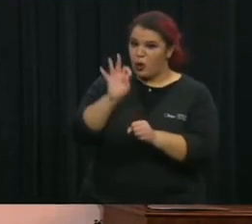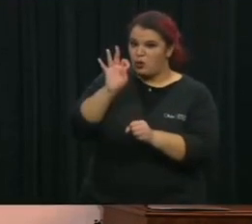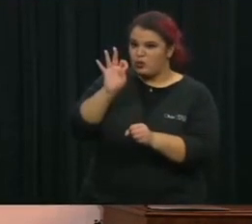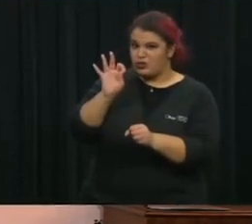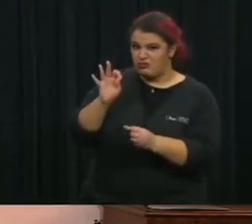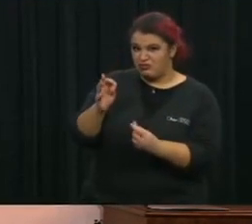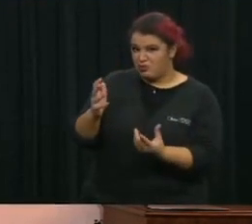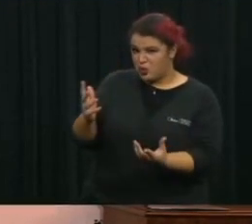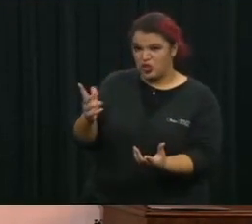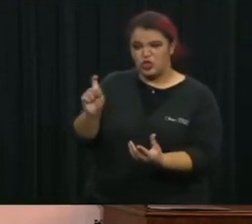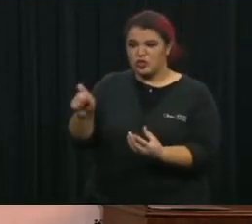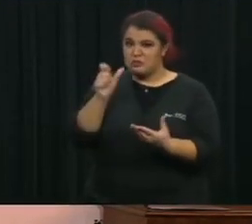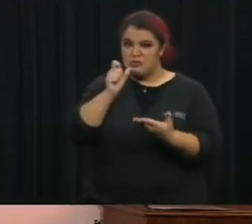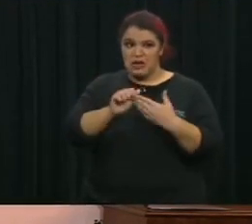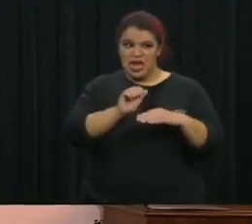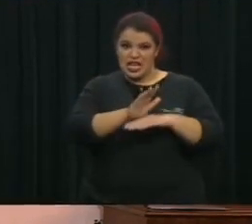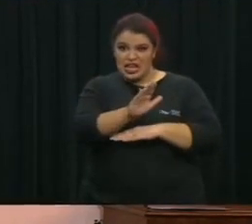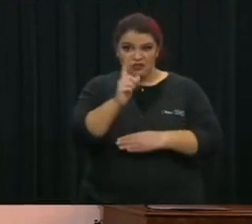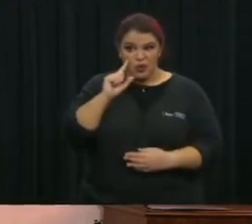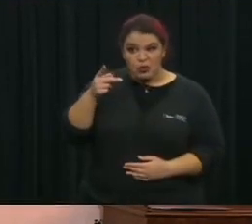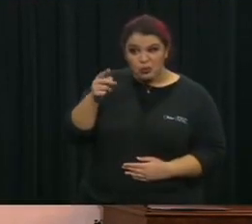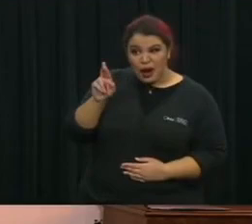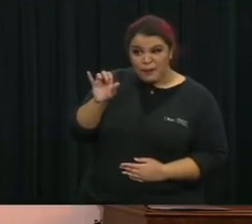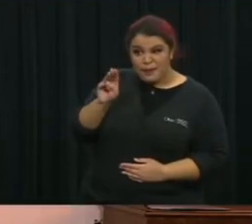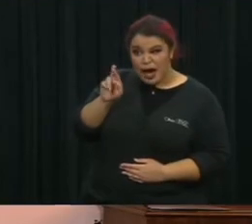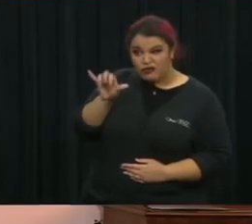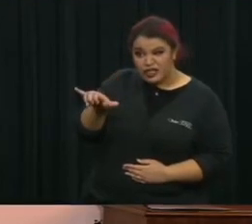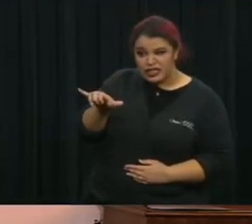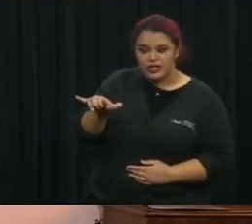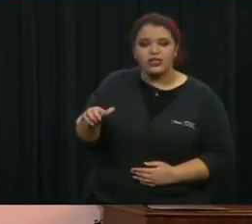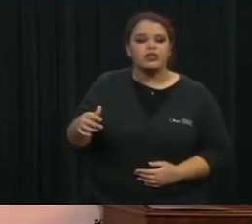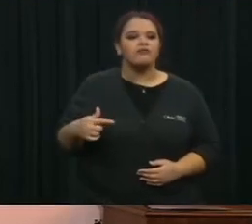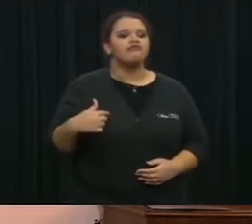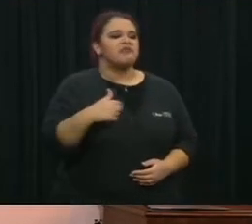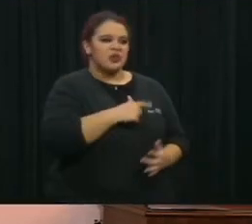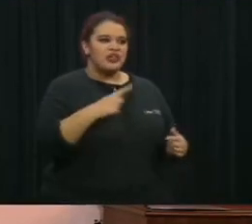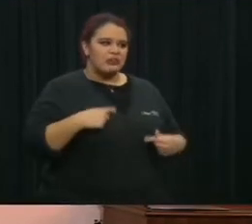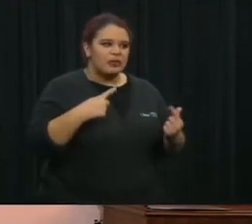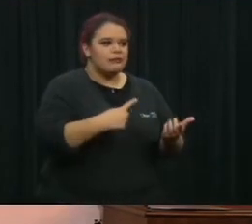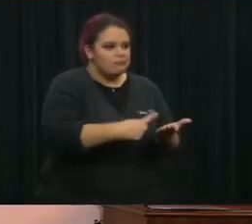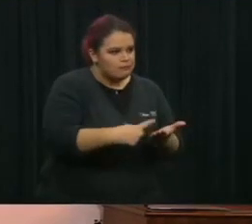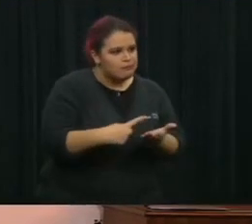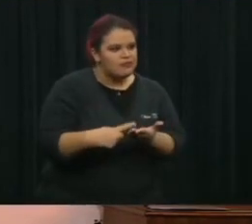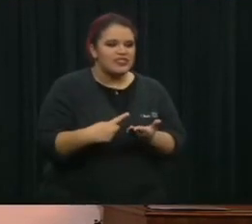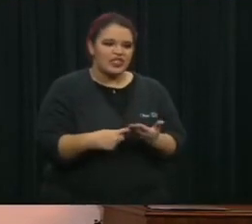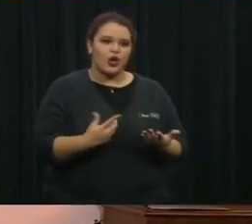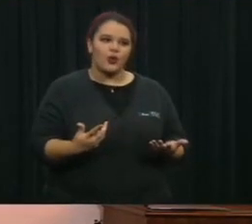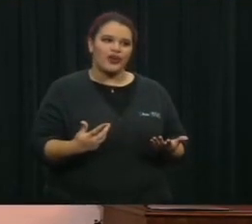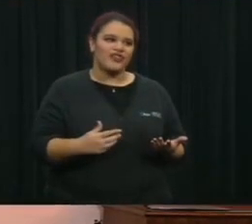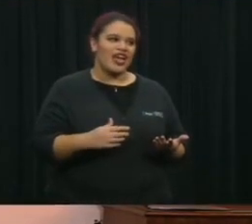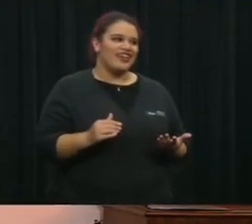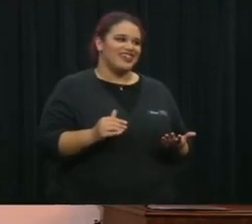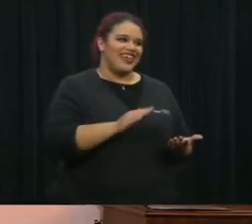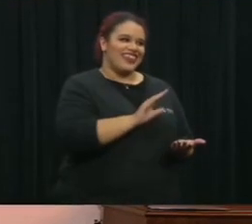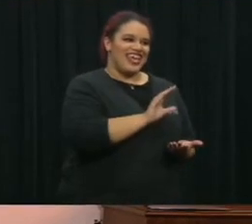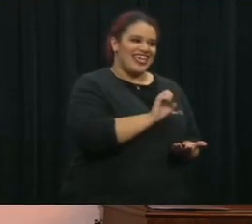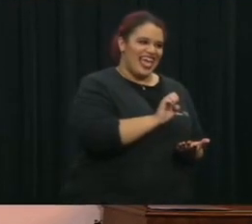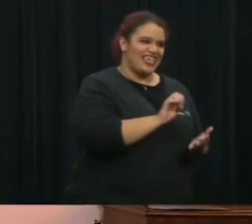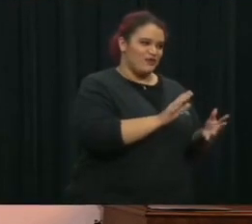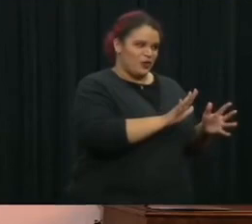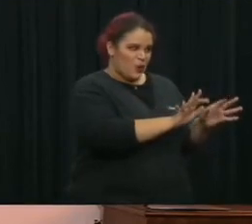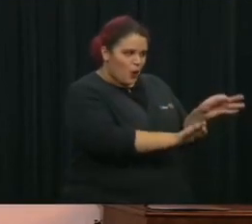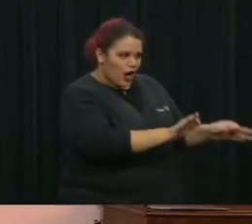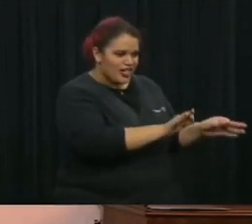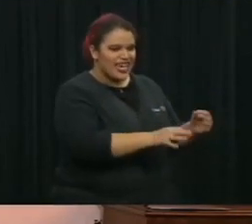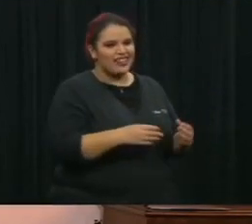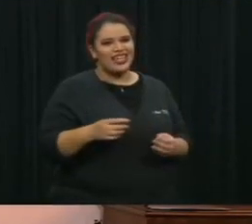General Assembly. We're kind of on two dual tracks at this point. We've got a case in court and we've got a General Assembly coming in. But